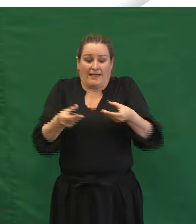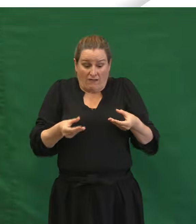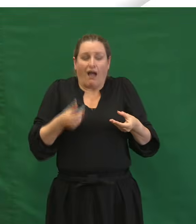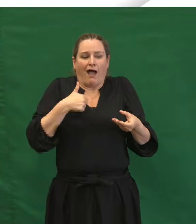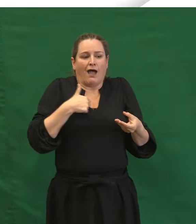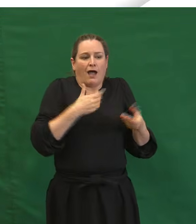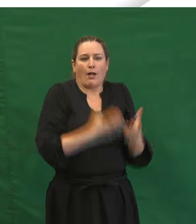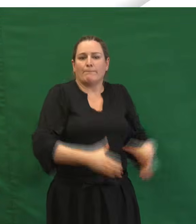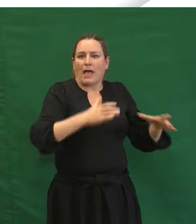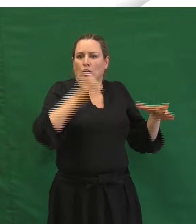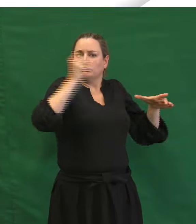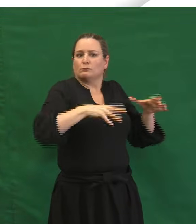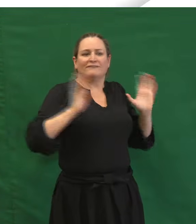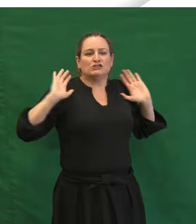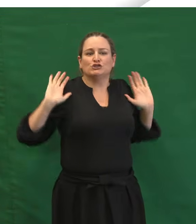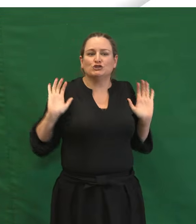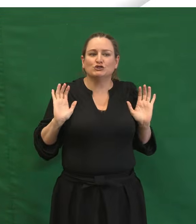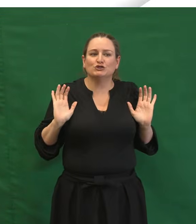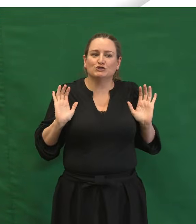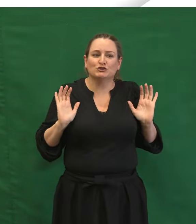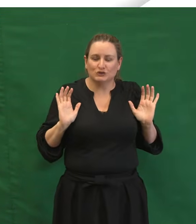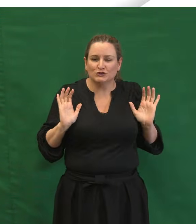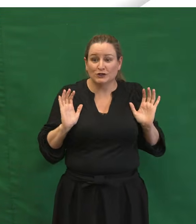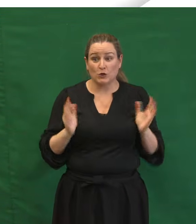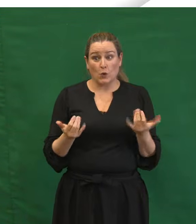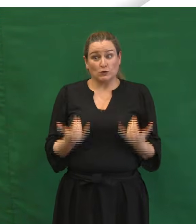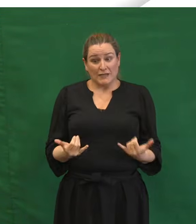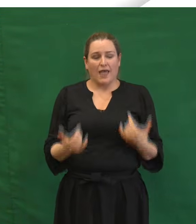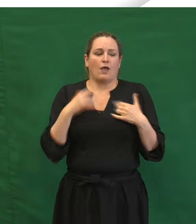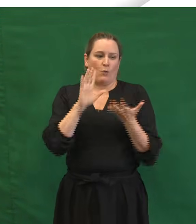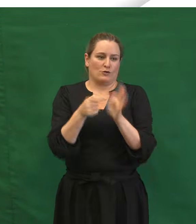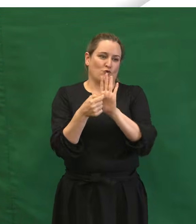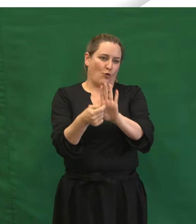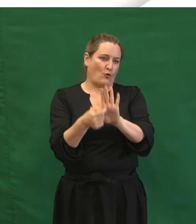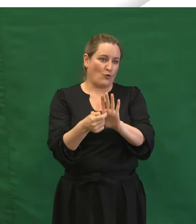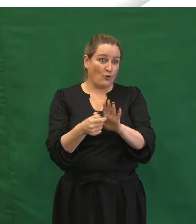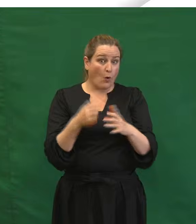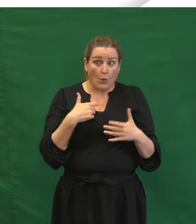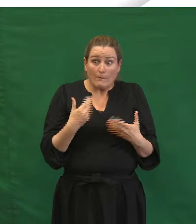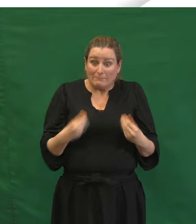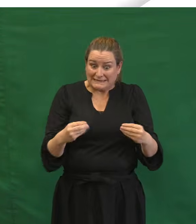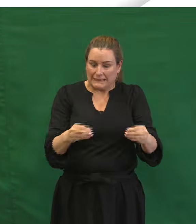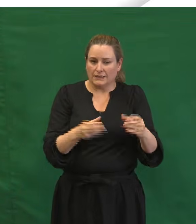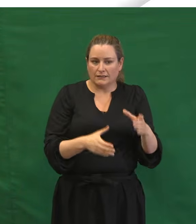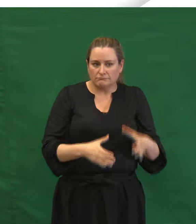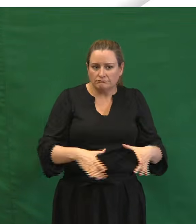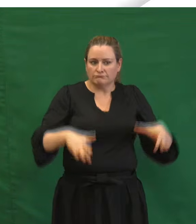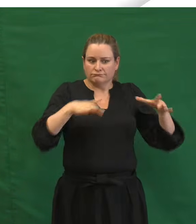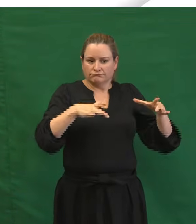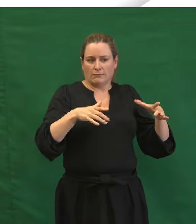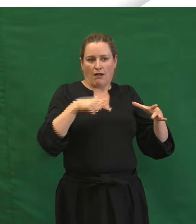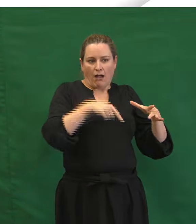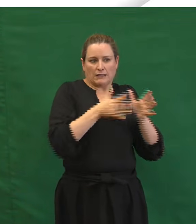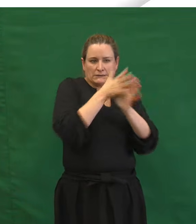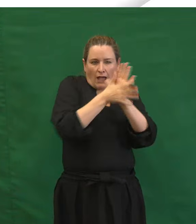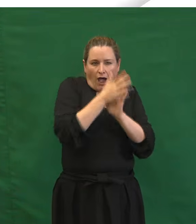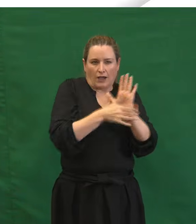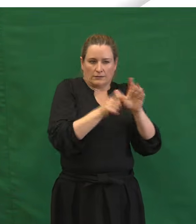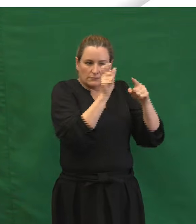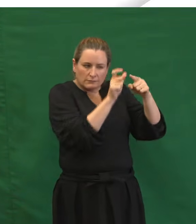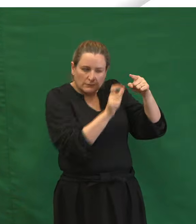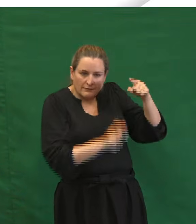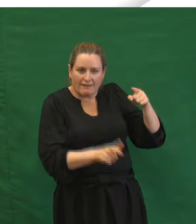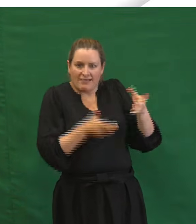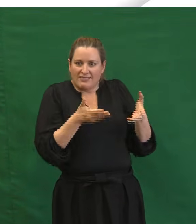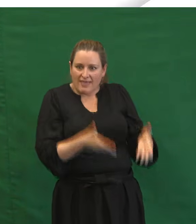And for that, you get multiple examples later today about corpora that's being built and things like that that will help aid the development of a sign